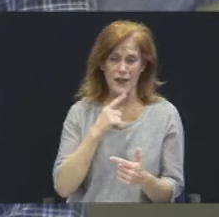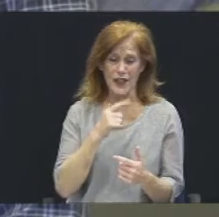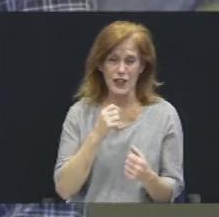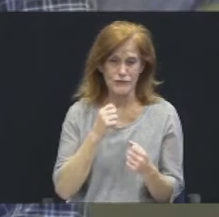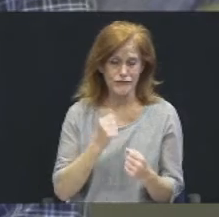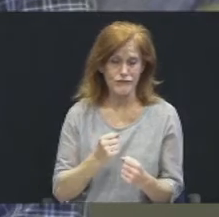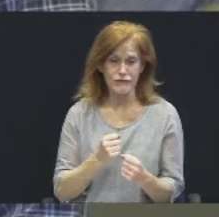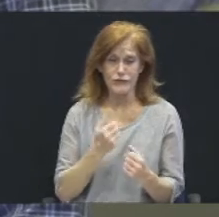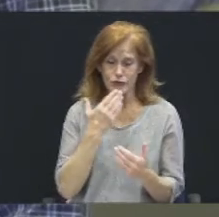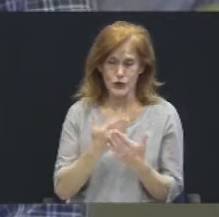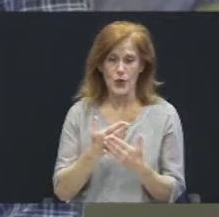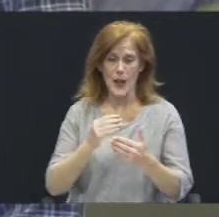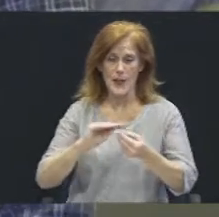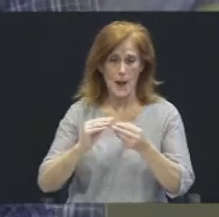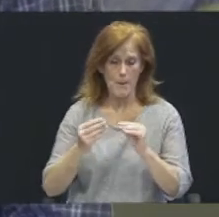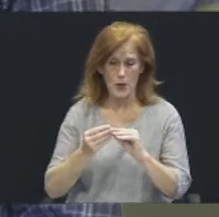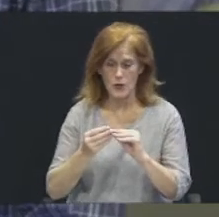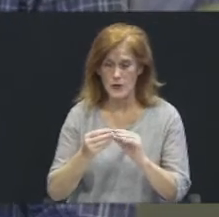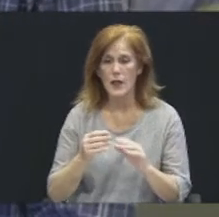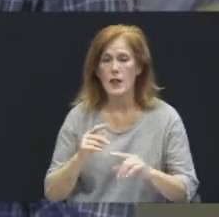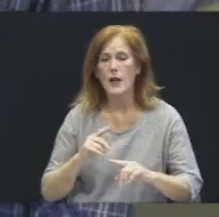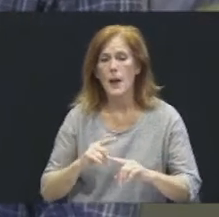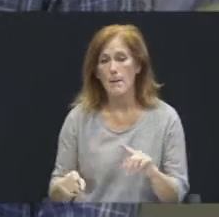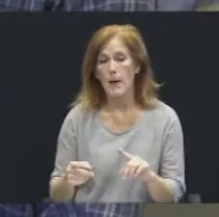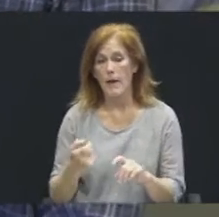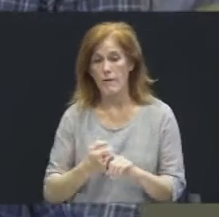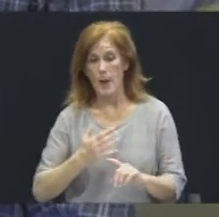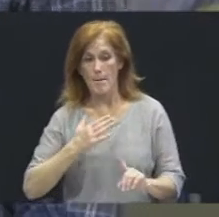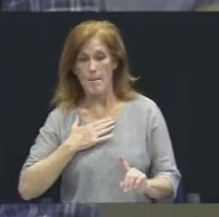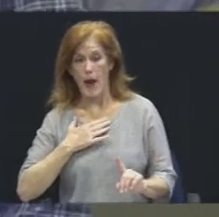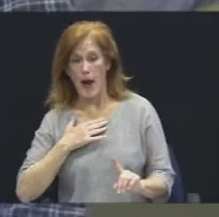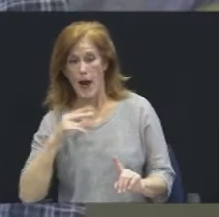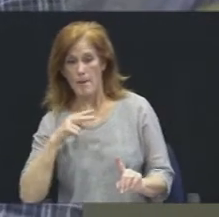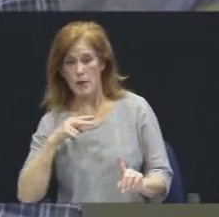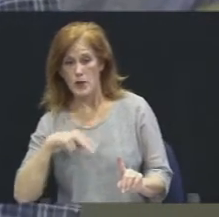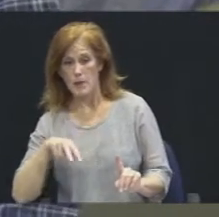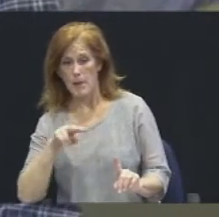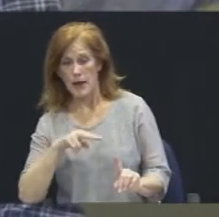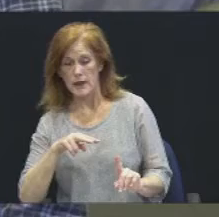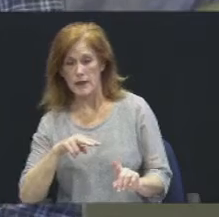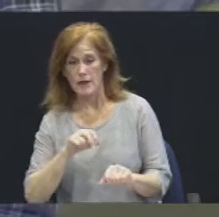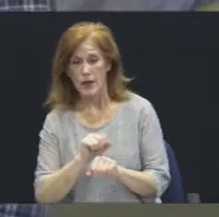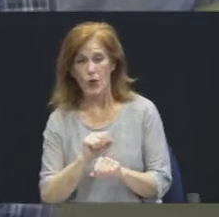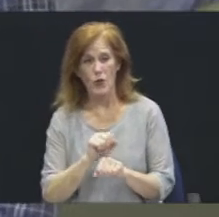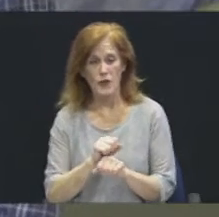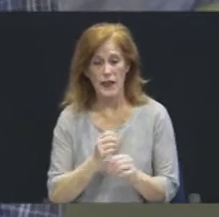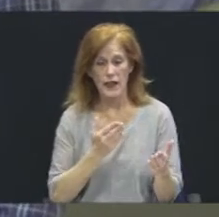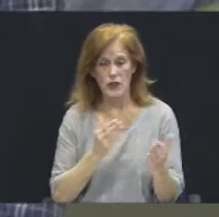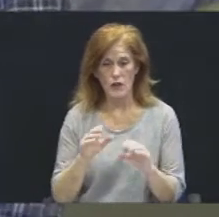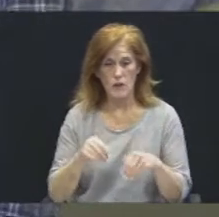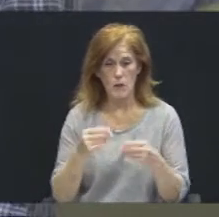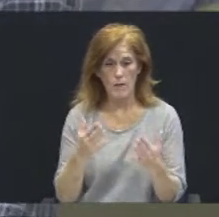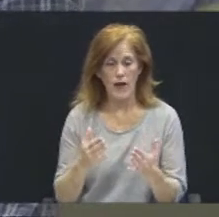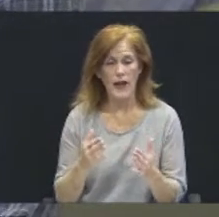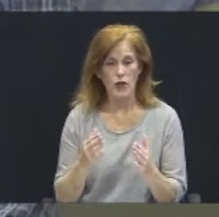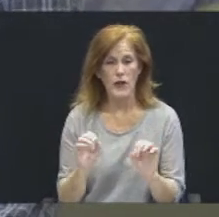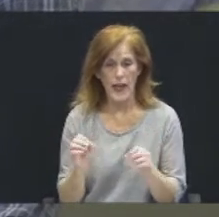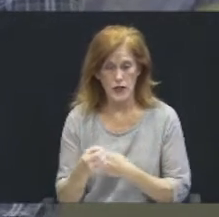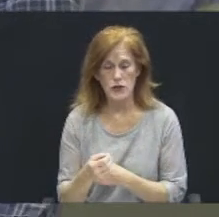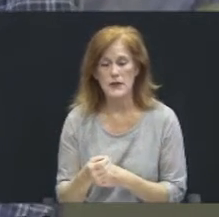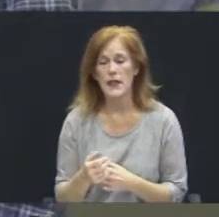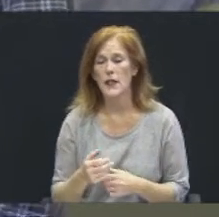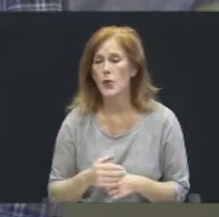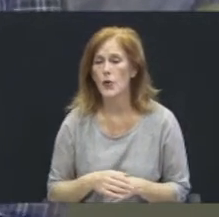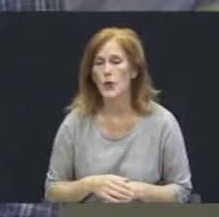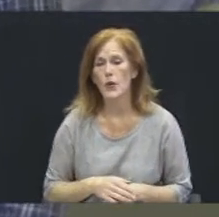but I can see it from my perspective working in a service provider agency that there are